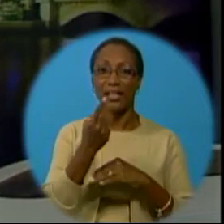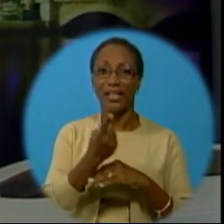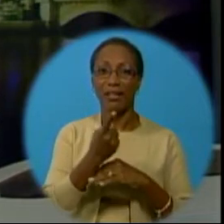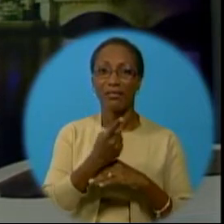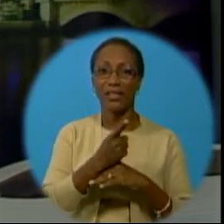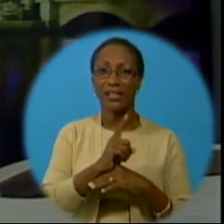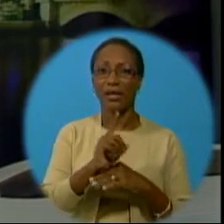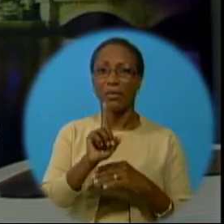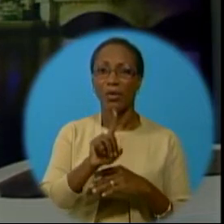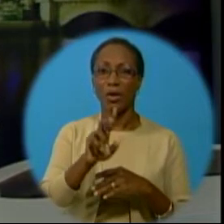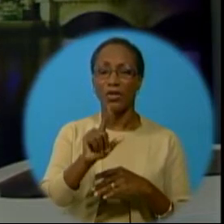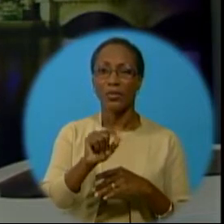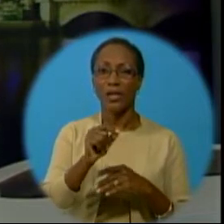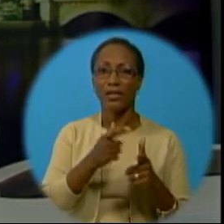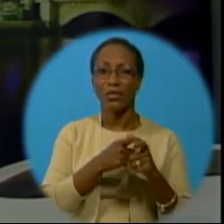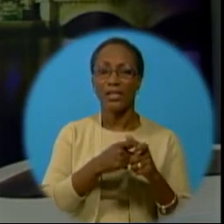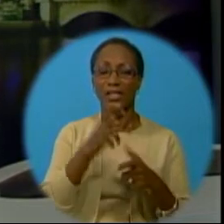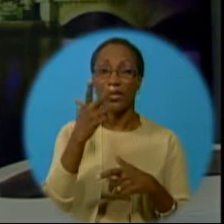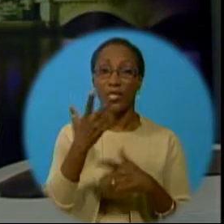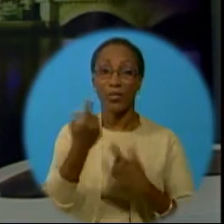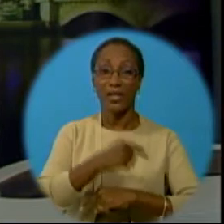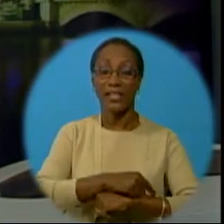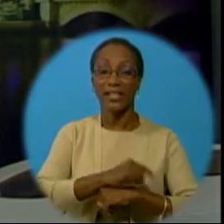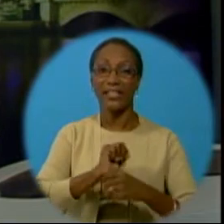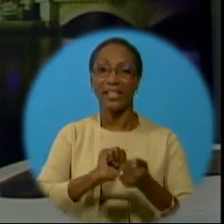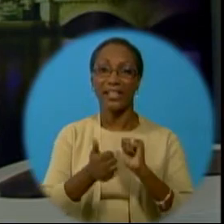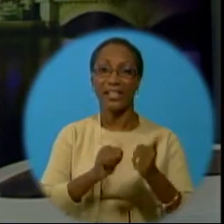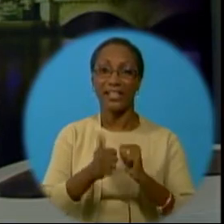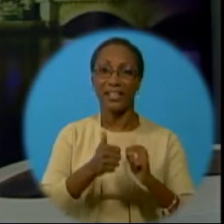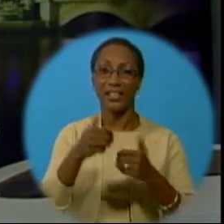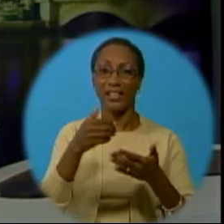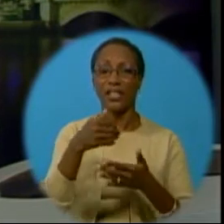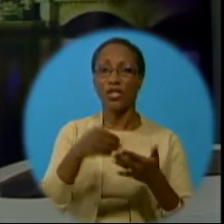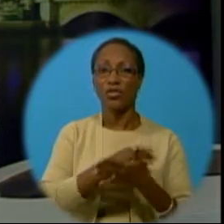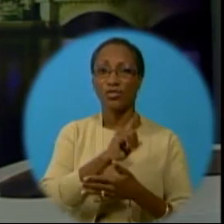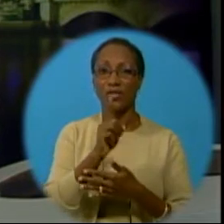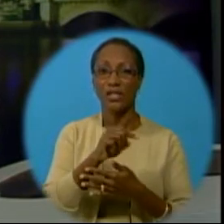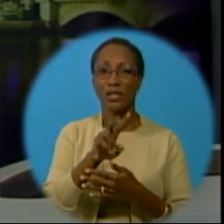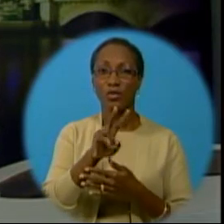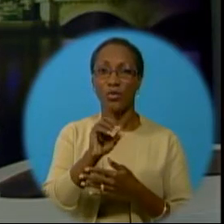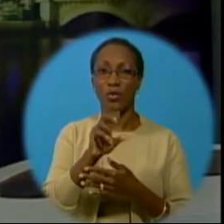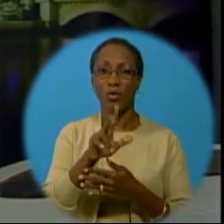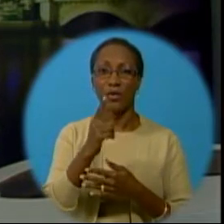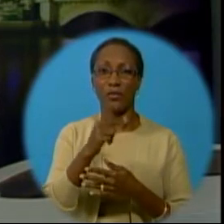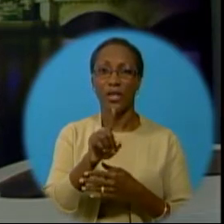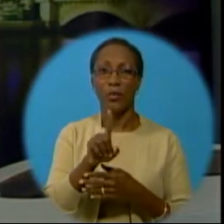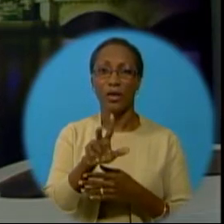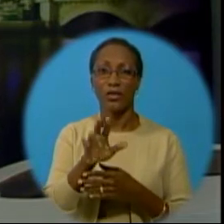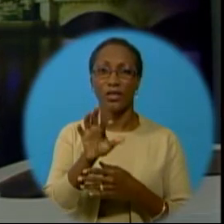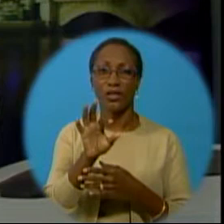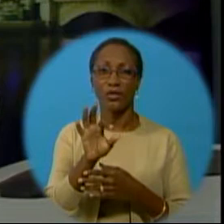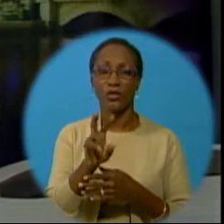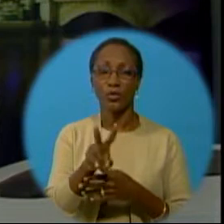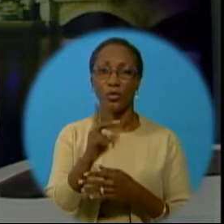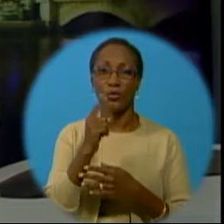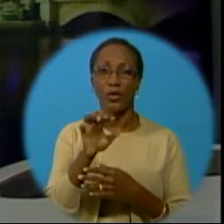fixture. Scores there: New Zealand 203 for 9 declared and 132 for 9 declared. Ross Taylor 55 not out. Derval Green